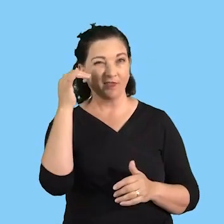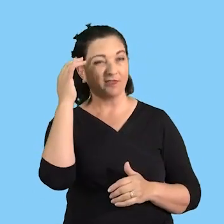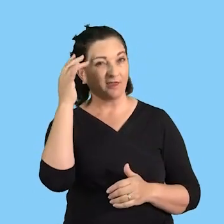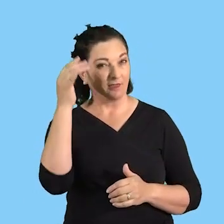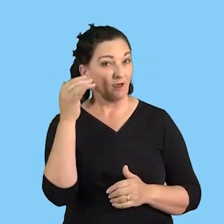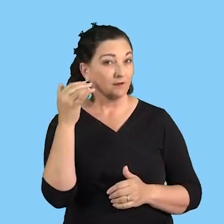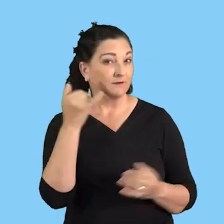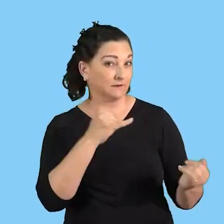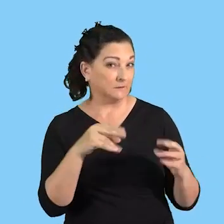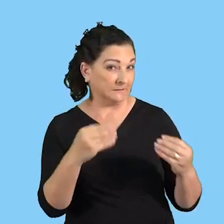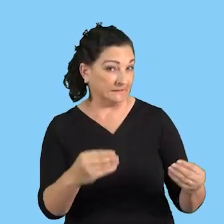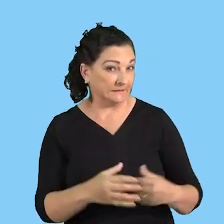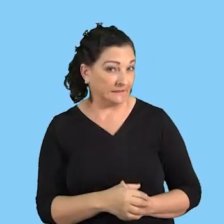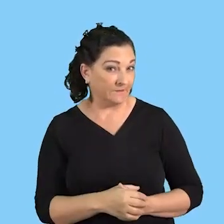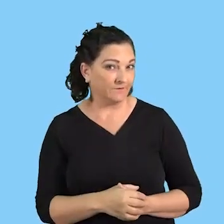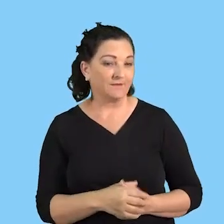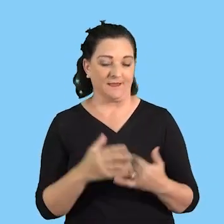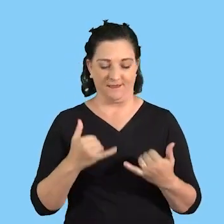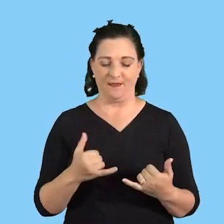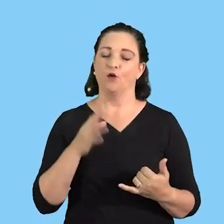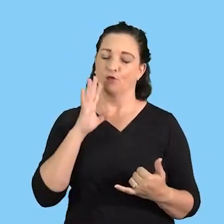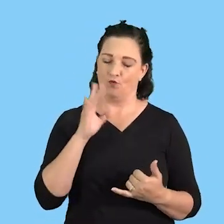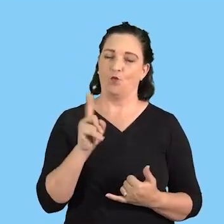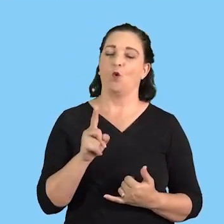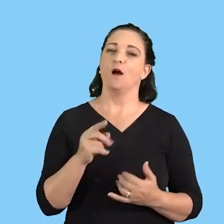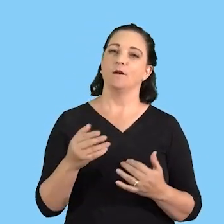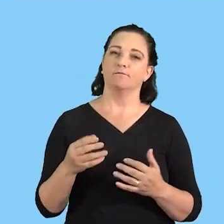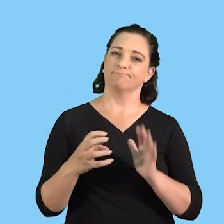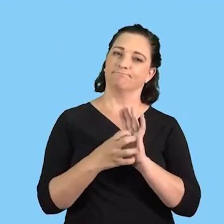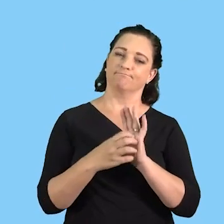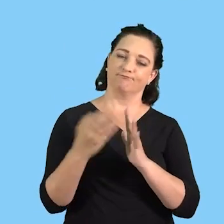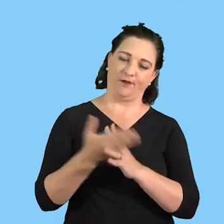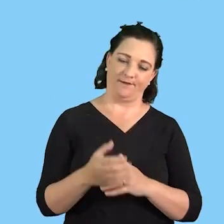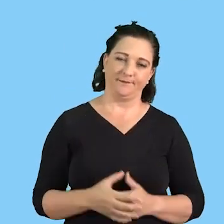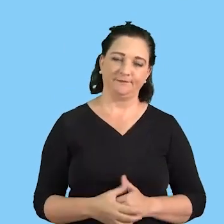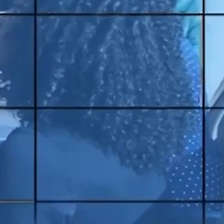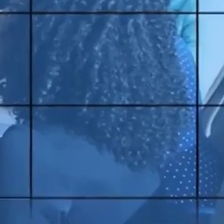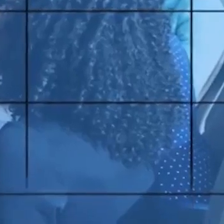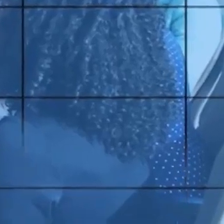about those businesses, we are going to head to an ad break.